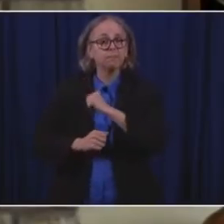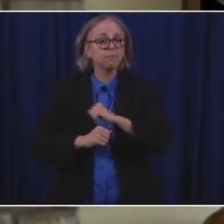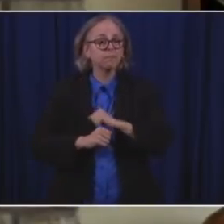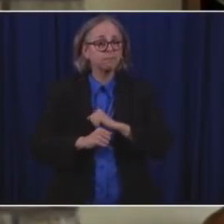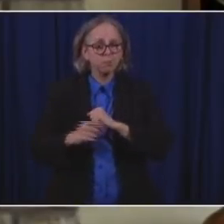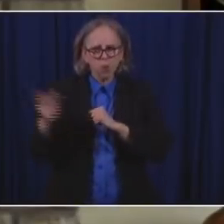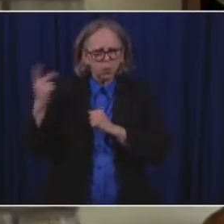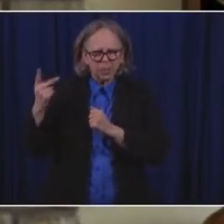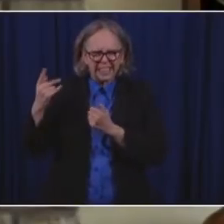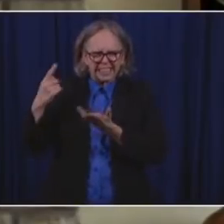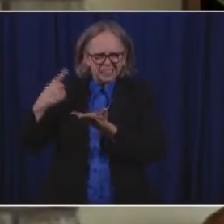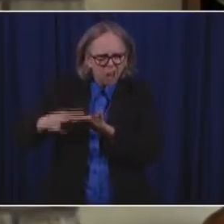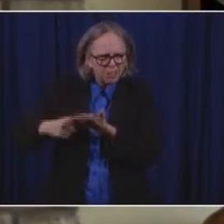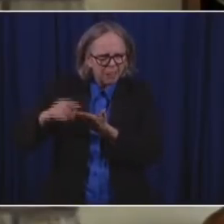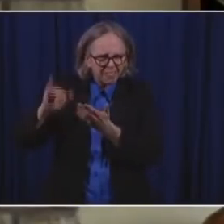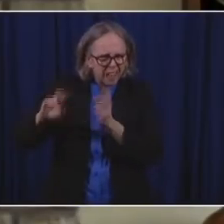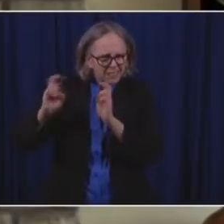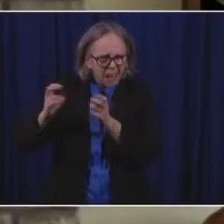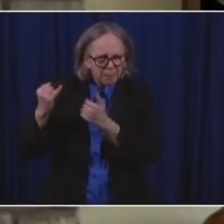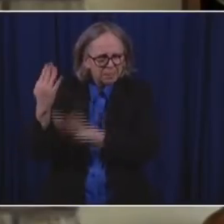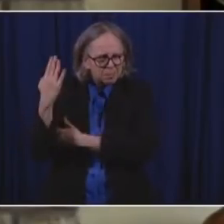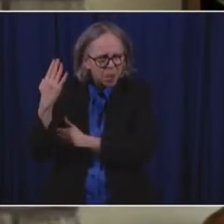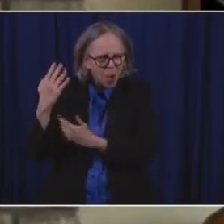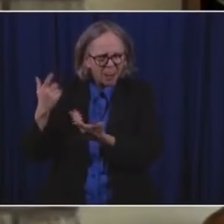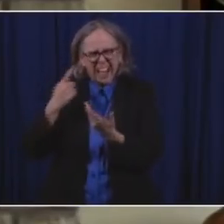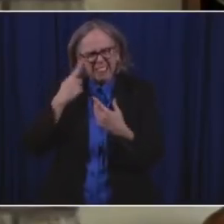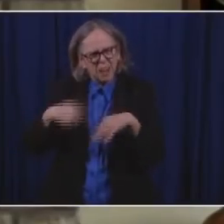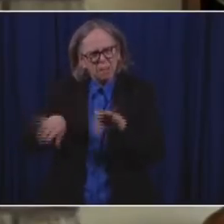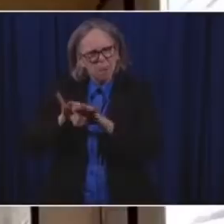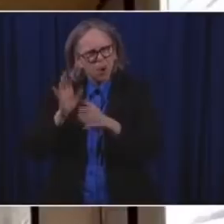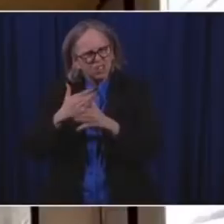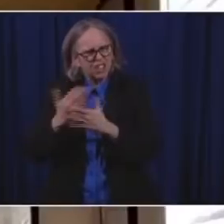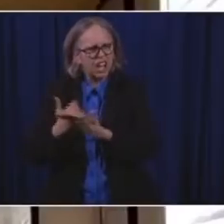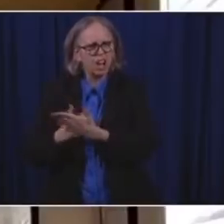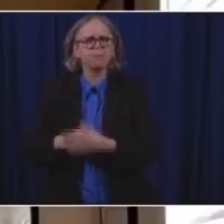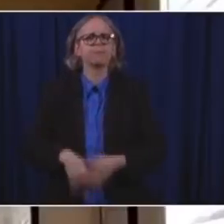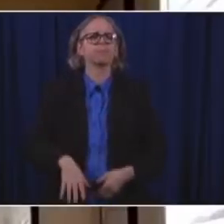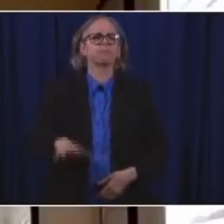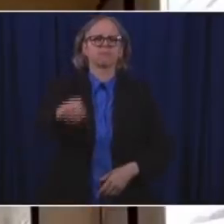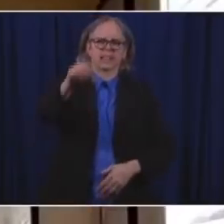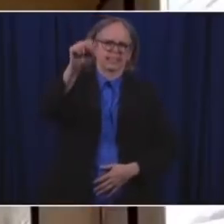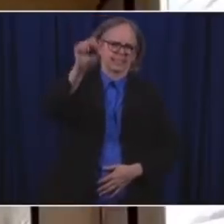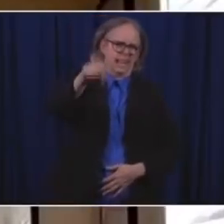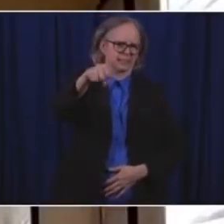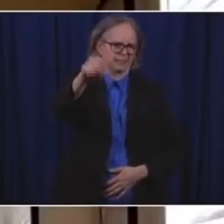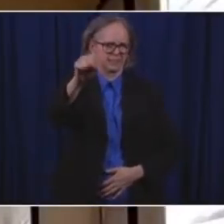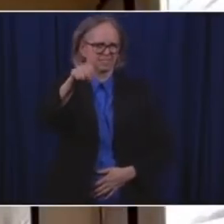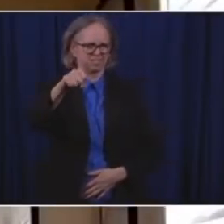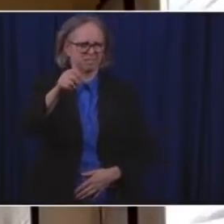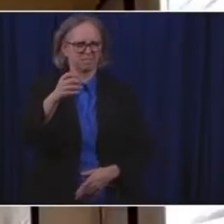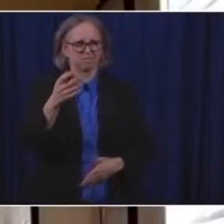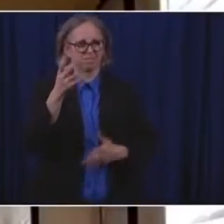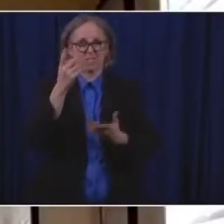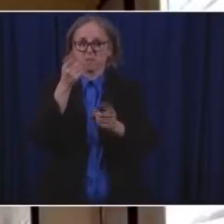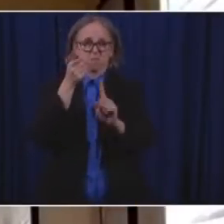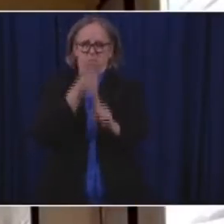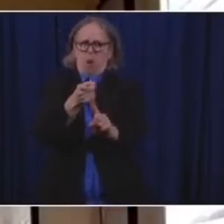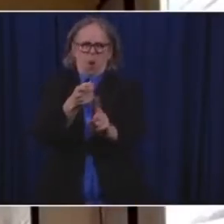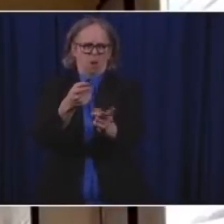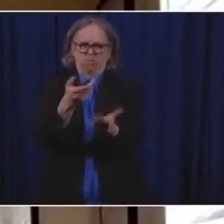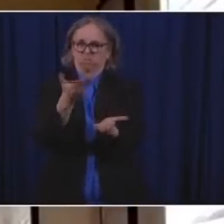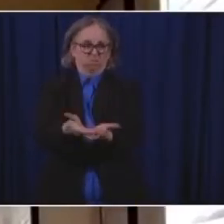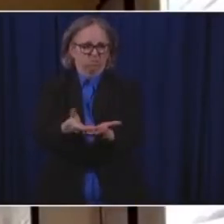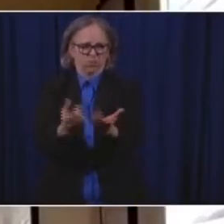discussing that today, and it's very important. Yeah, the simple fact of the matter is that we've got a